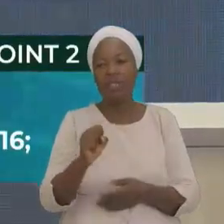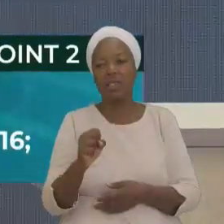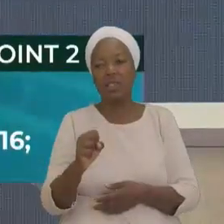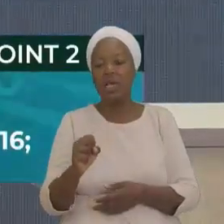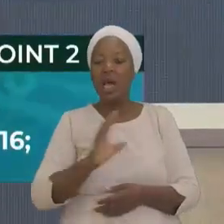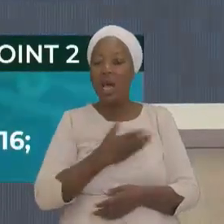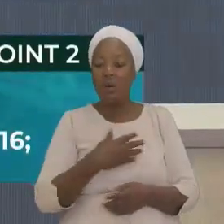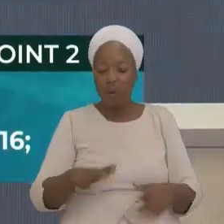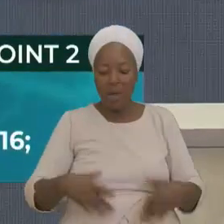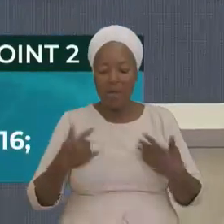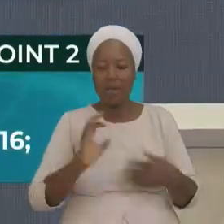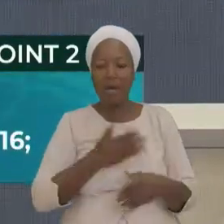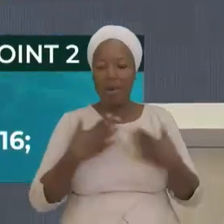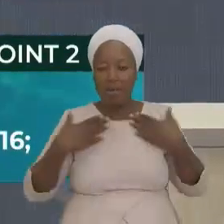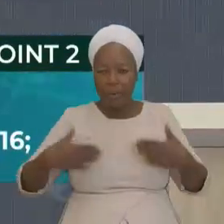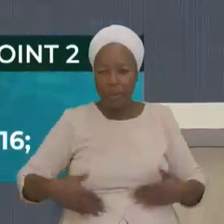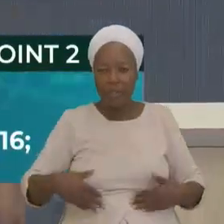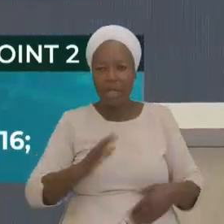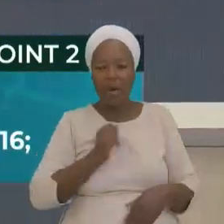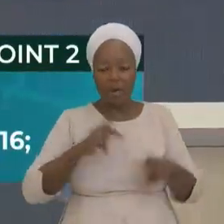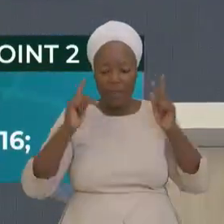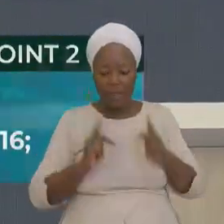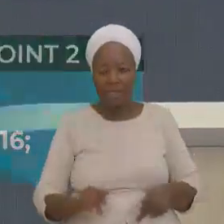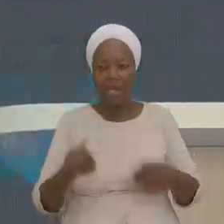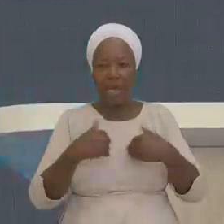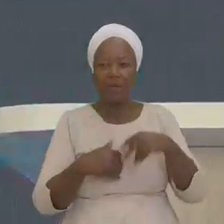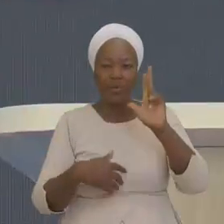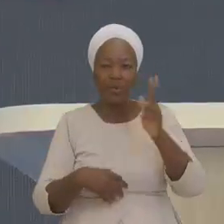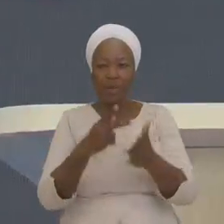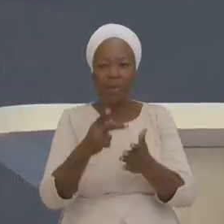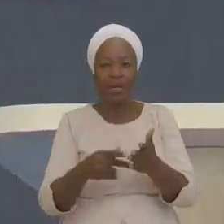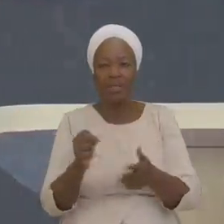lives, our bodies, our personality has three parts.